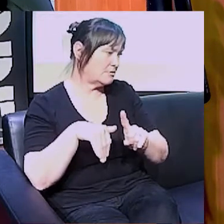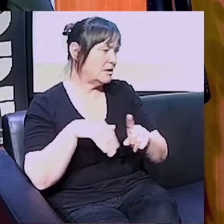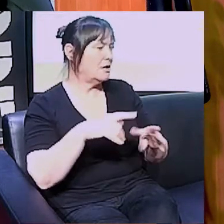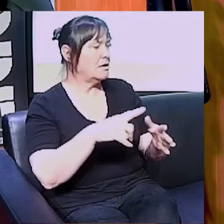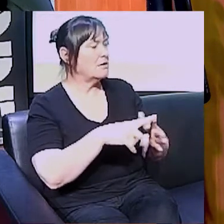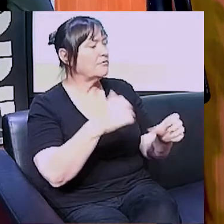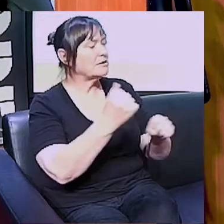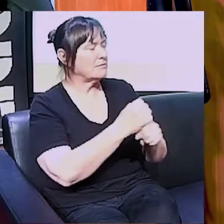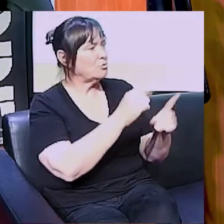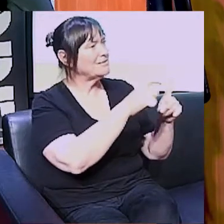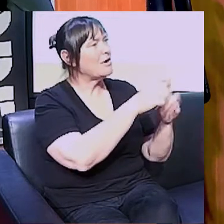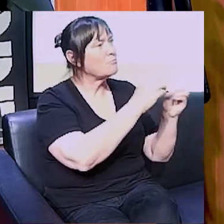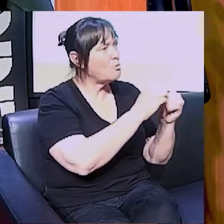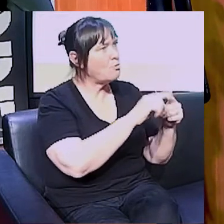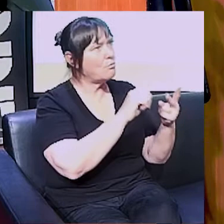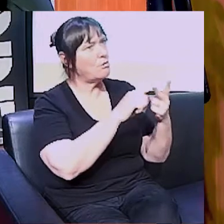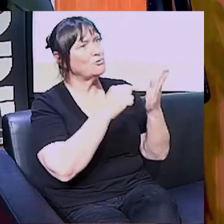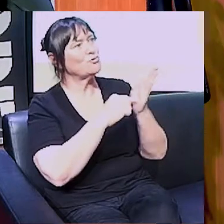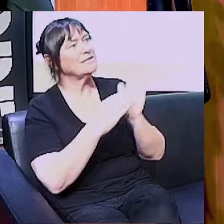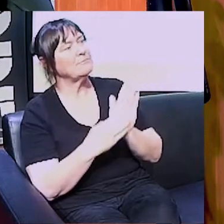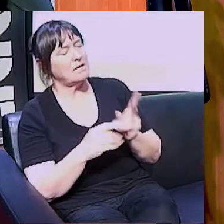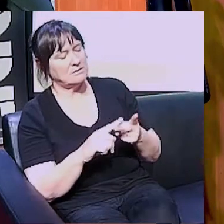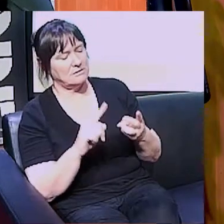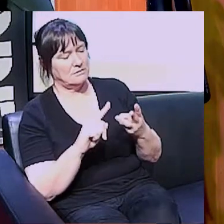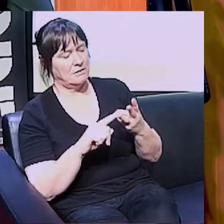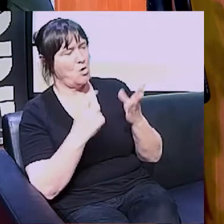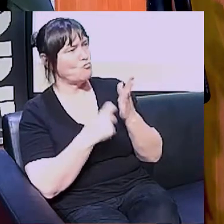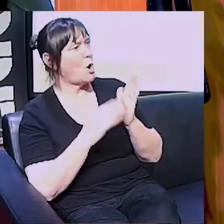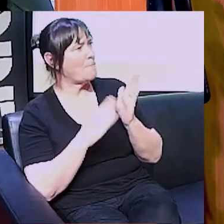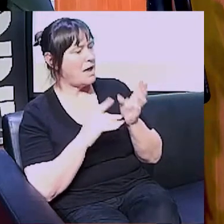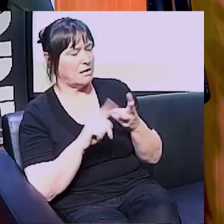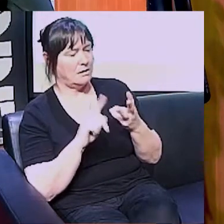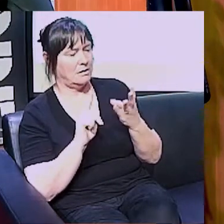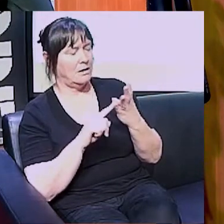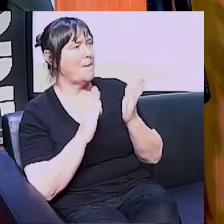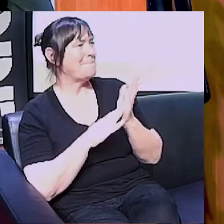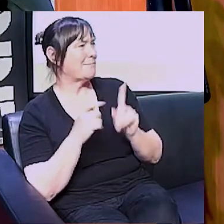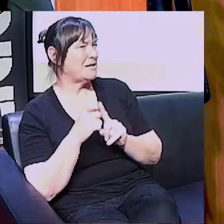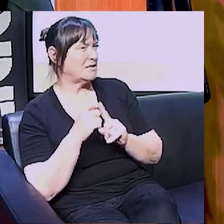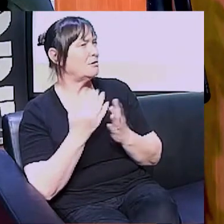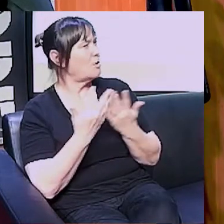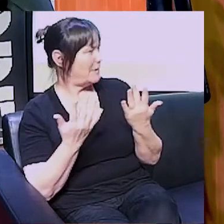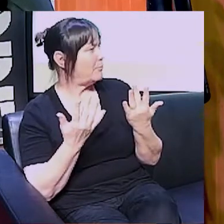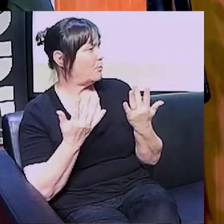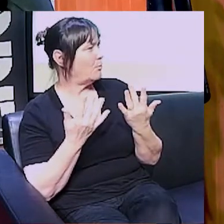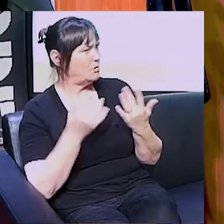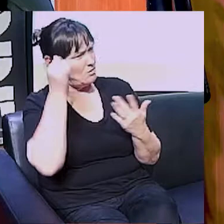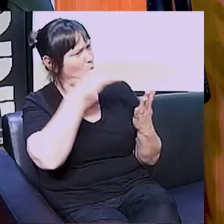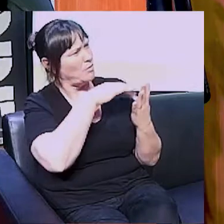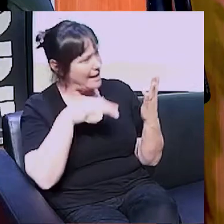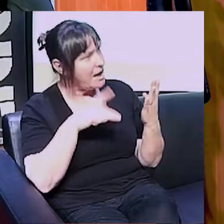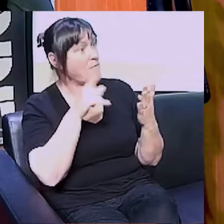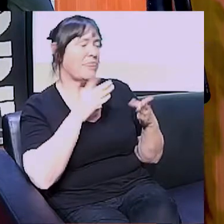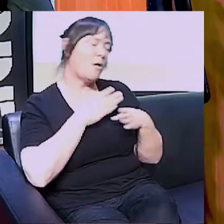for example Darragh Ball, Tracy Martin, Ron Mark, Mark Patterson, all these people, a lot of people don't even know these people's names